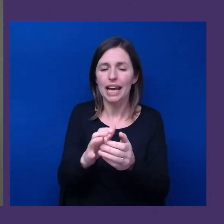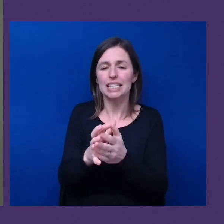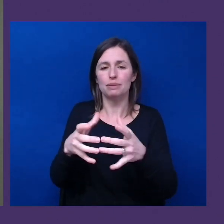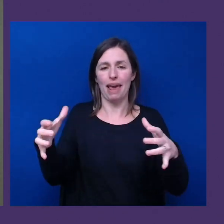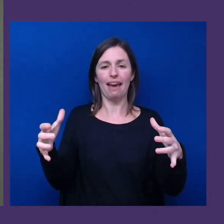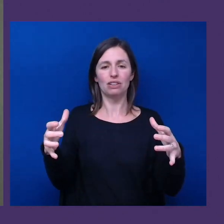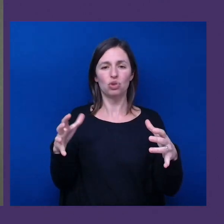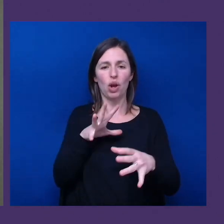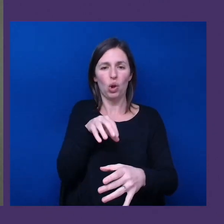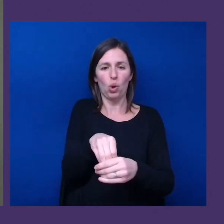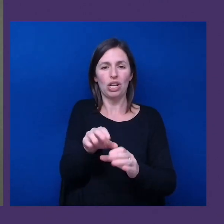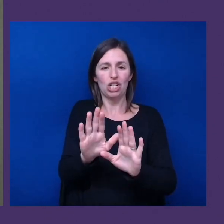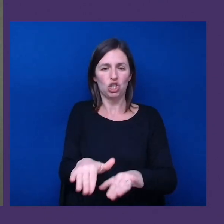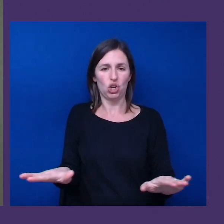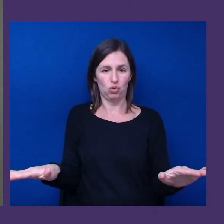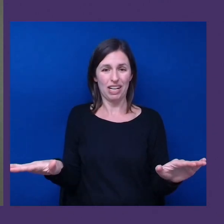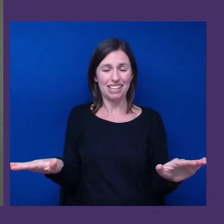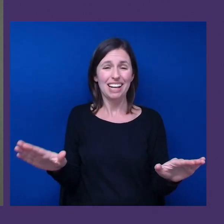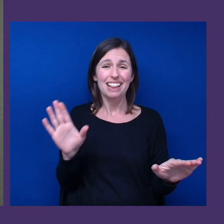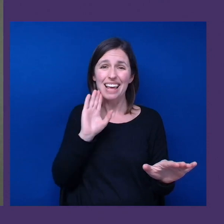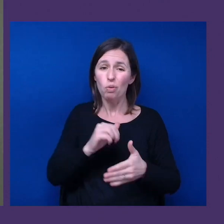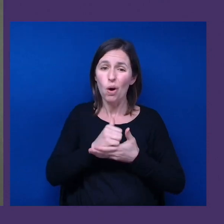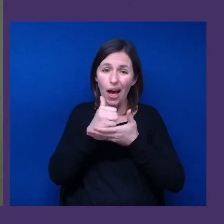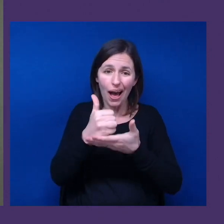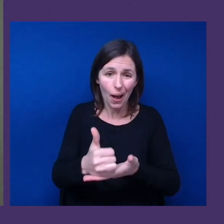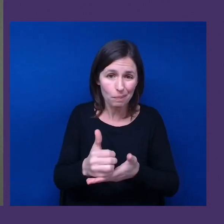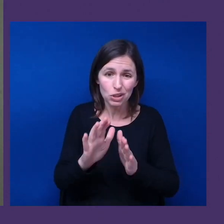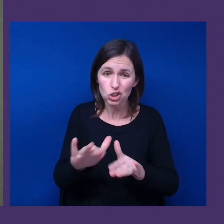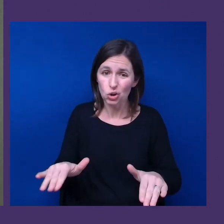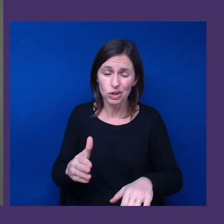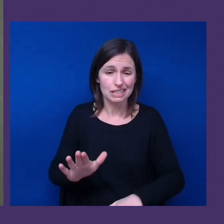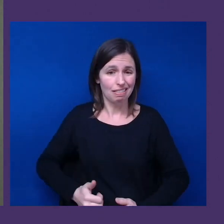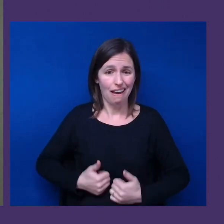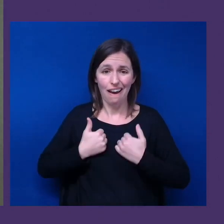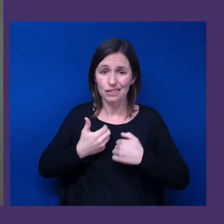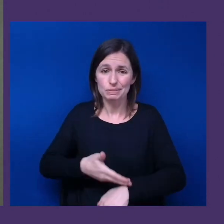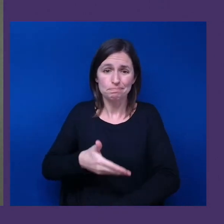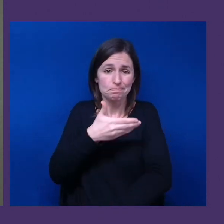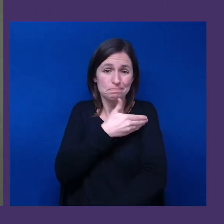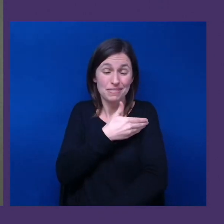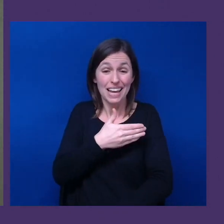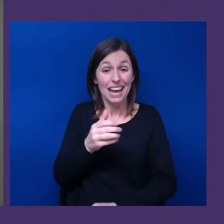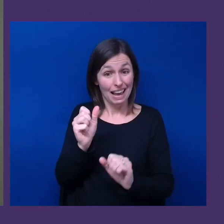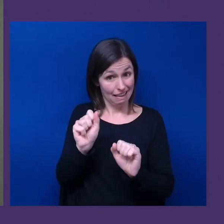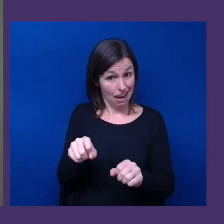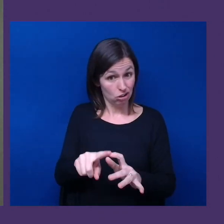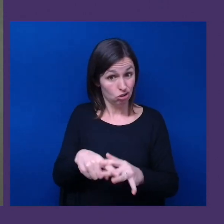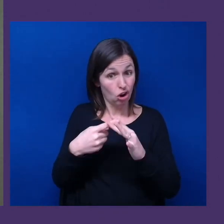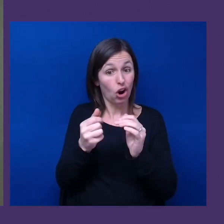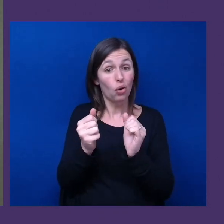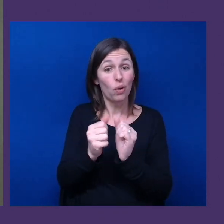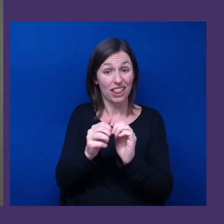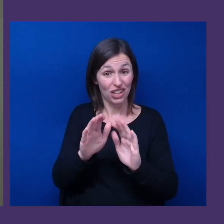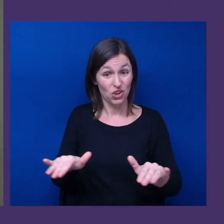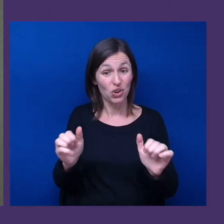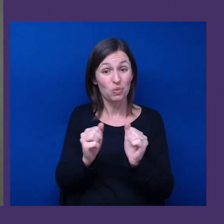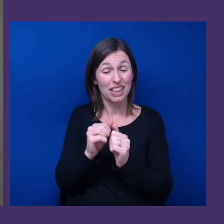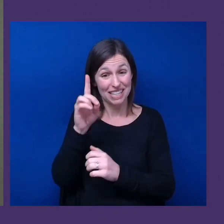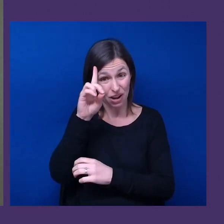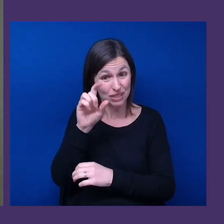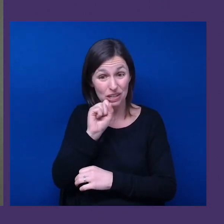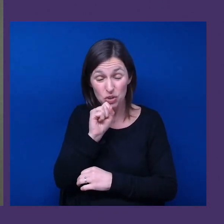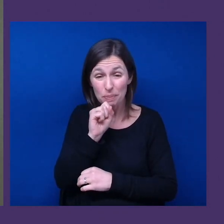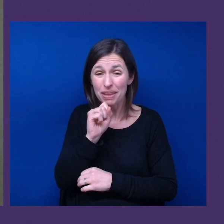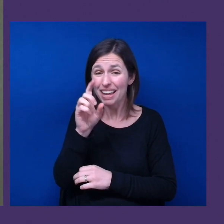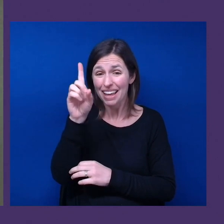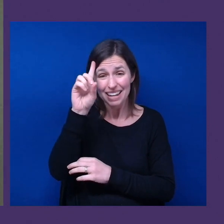all children with speech disabilities. It could start with kids with Down syndrome and expand to others. The Down syndrome community is a